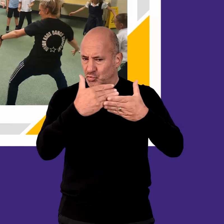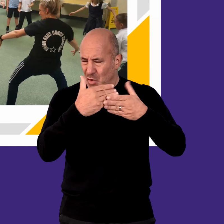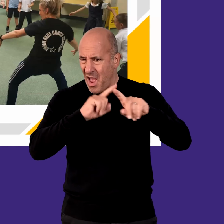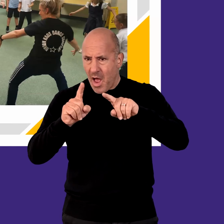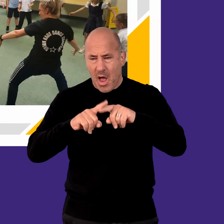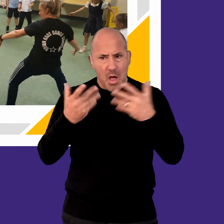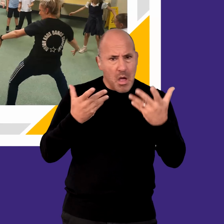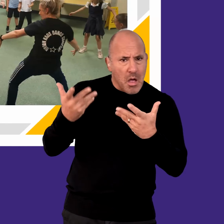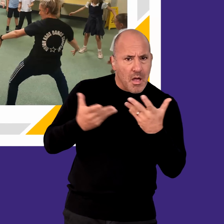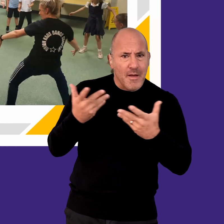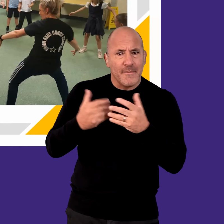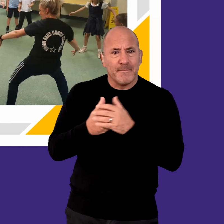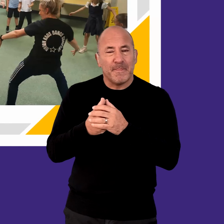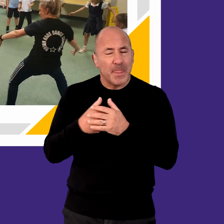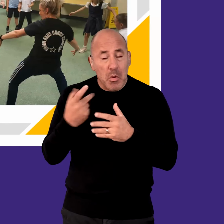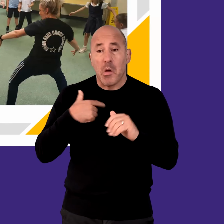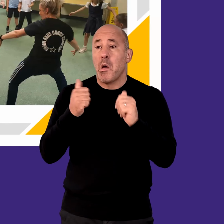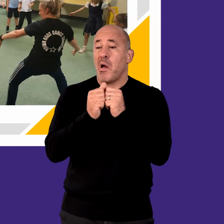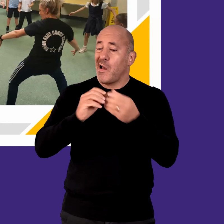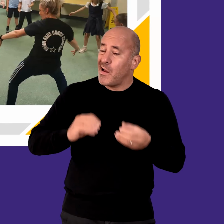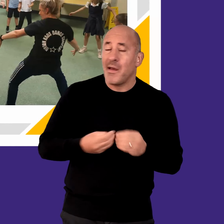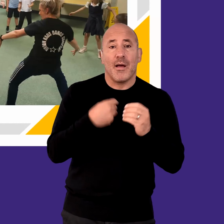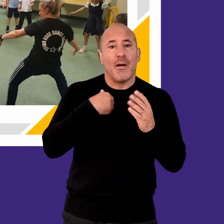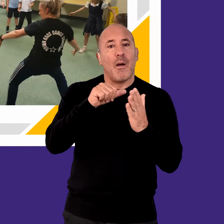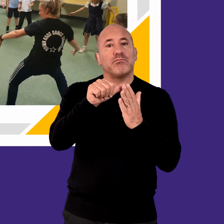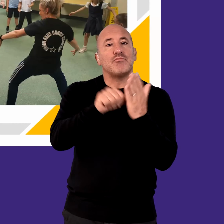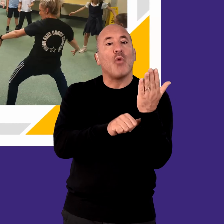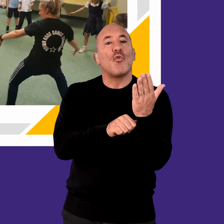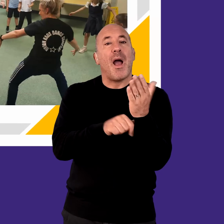between residents and ownership over shared spaces.